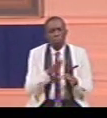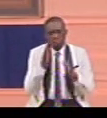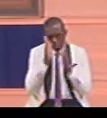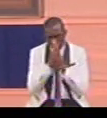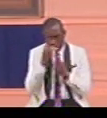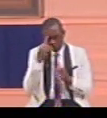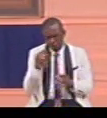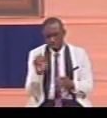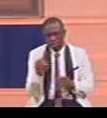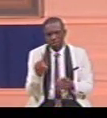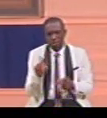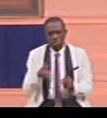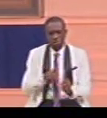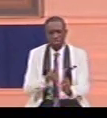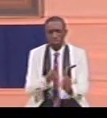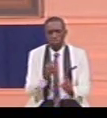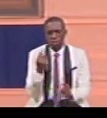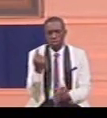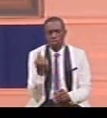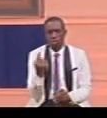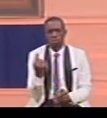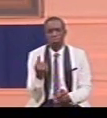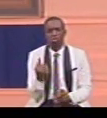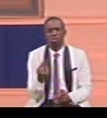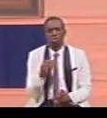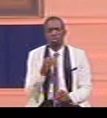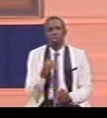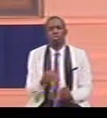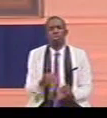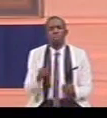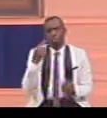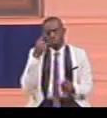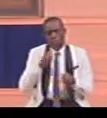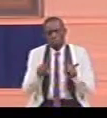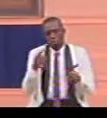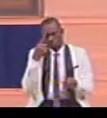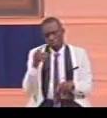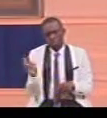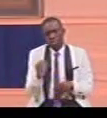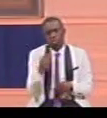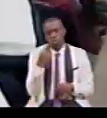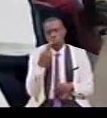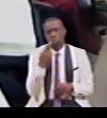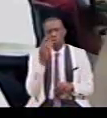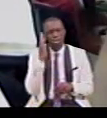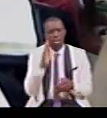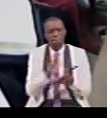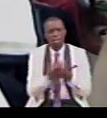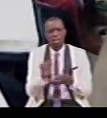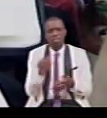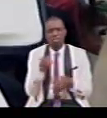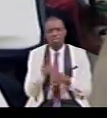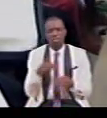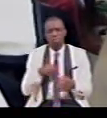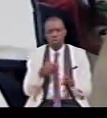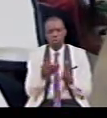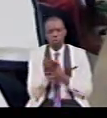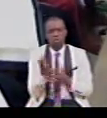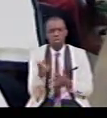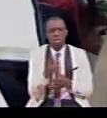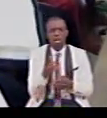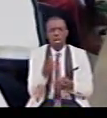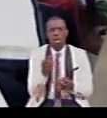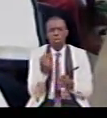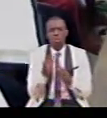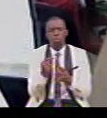but for them also which Shall Believe on me through their word any believer in the house today praise the